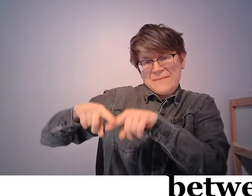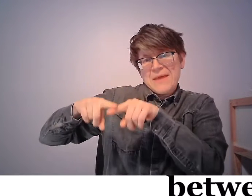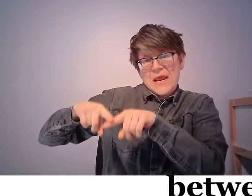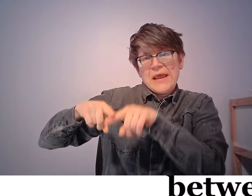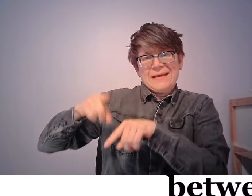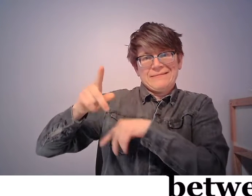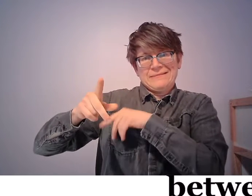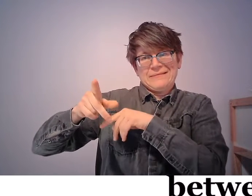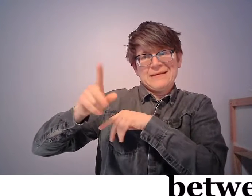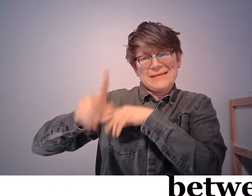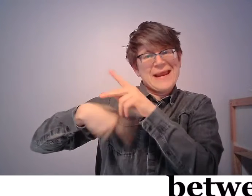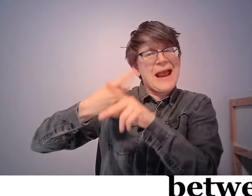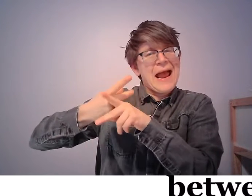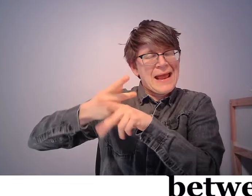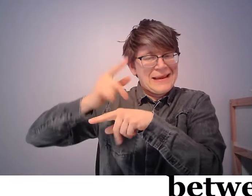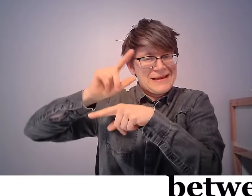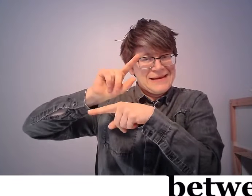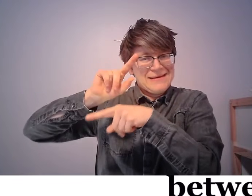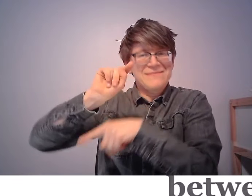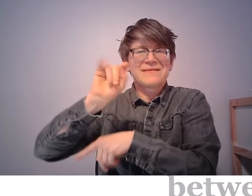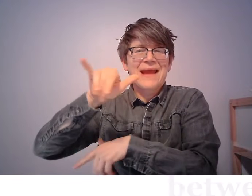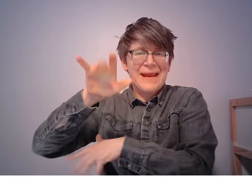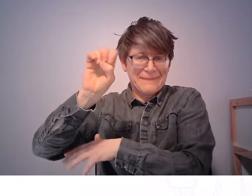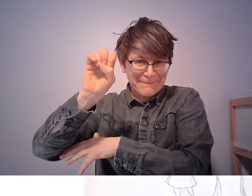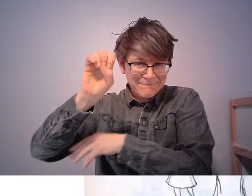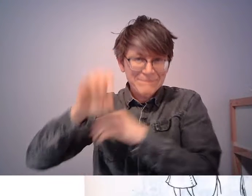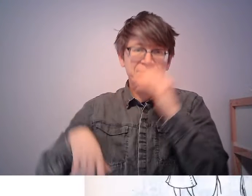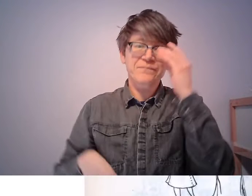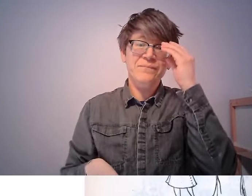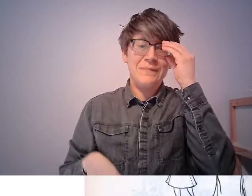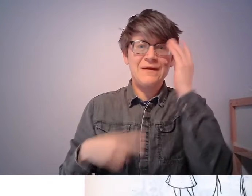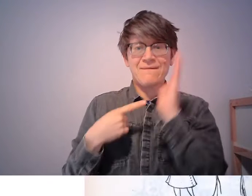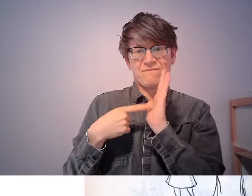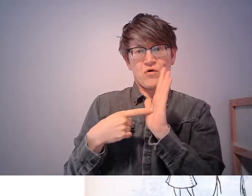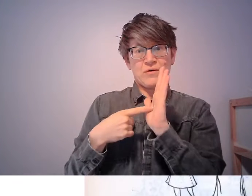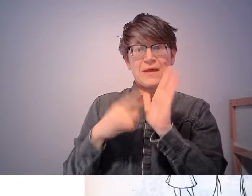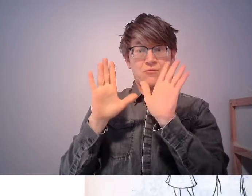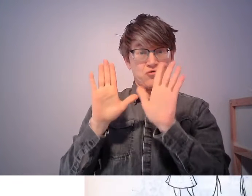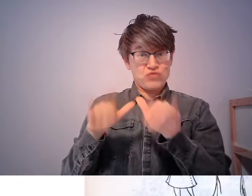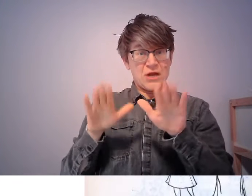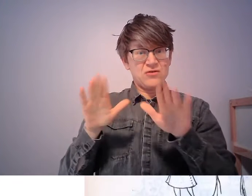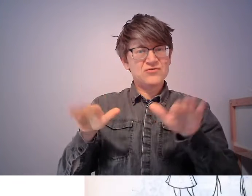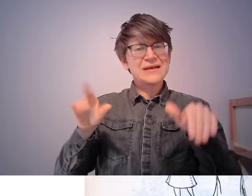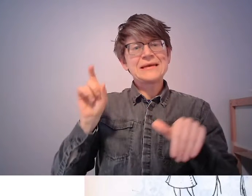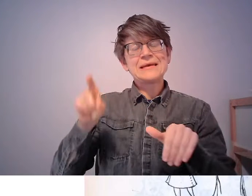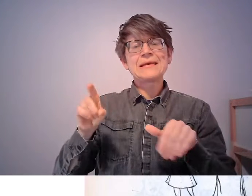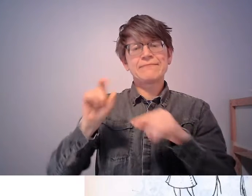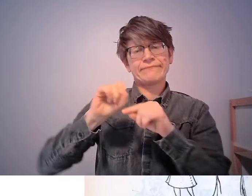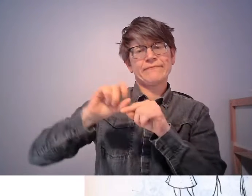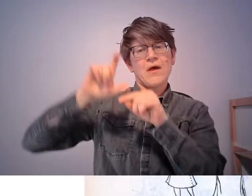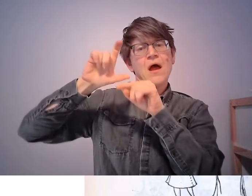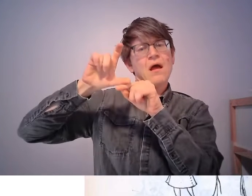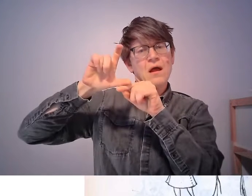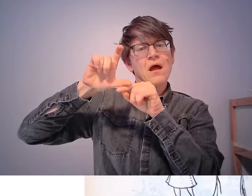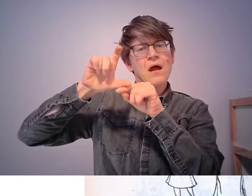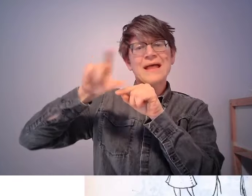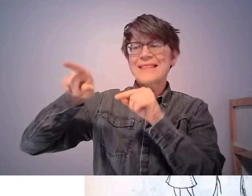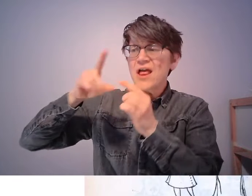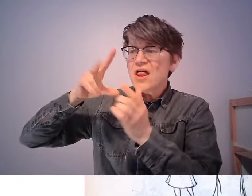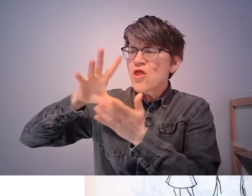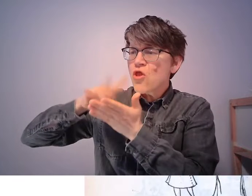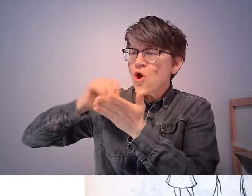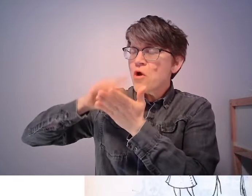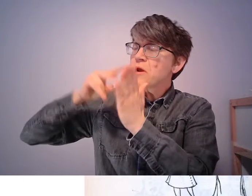the intended audience, and the content. For example, children need a larger point size if they're learning to